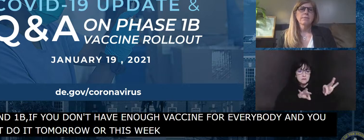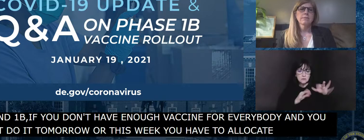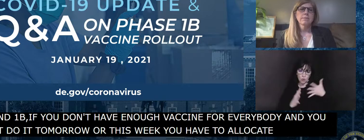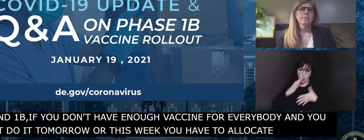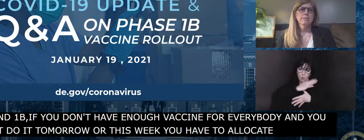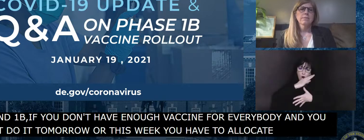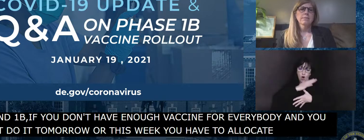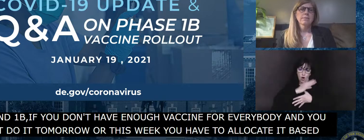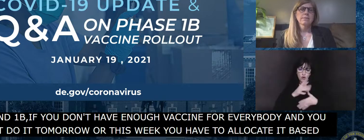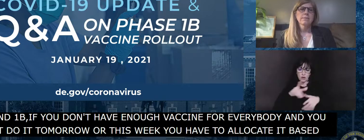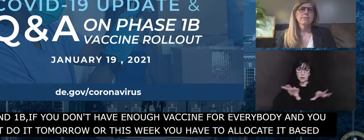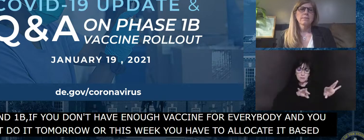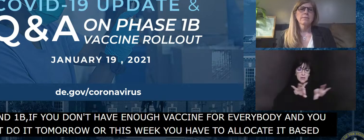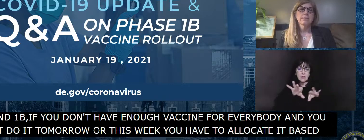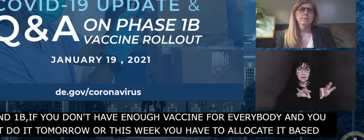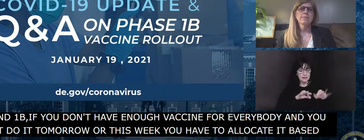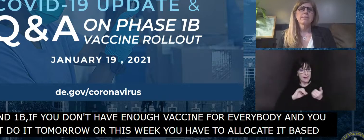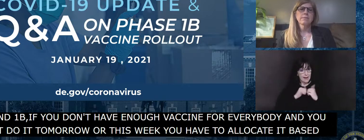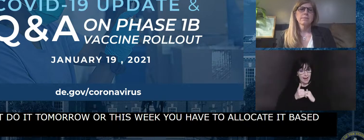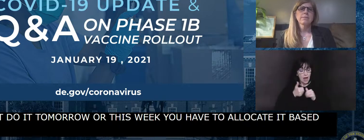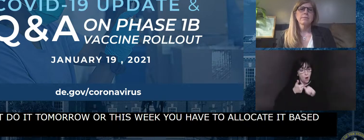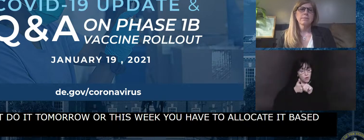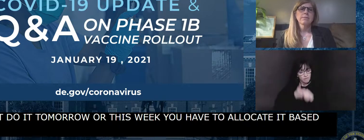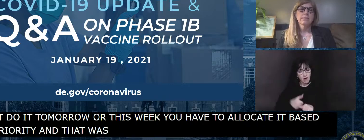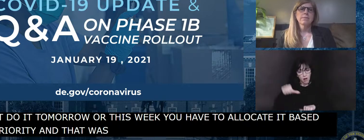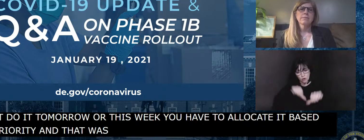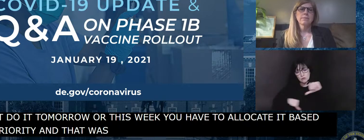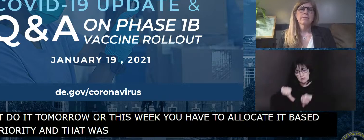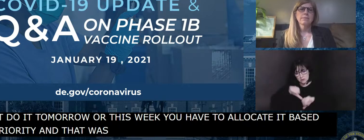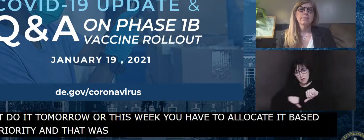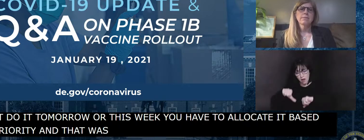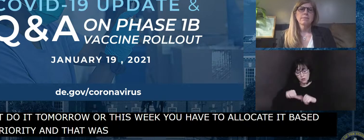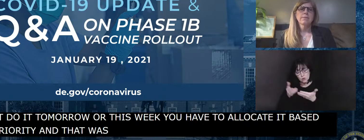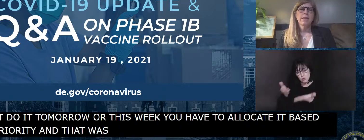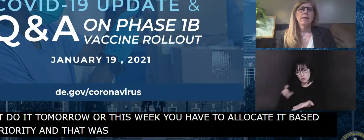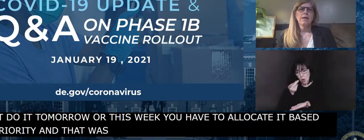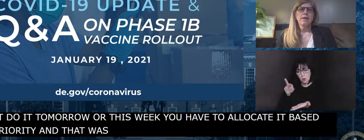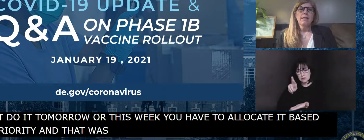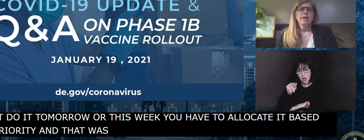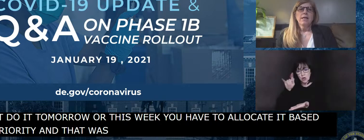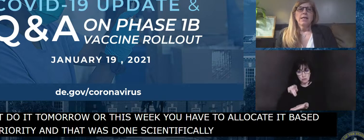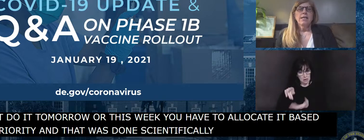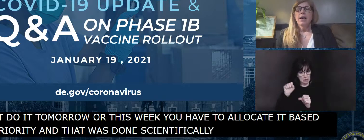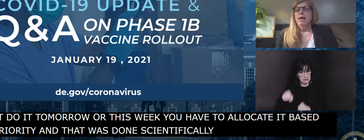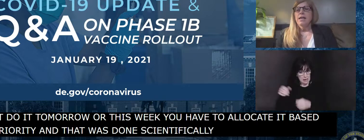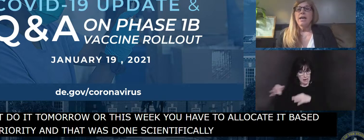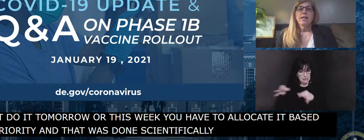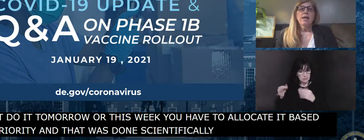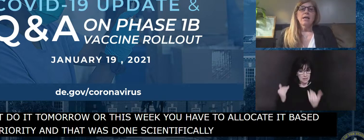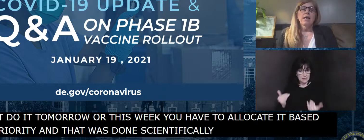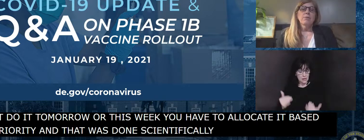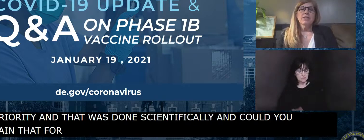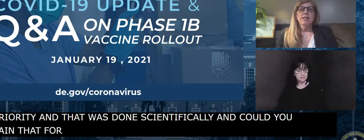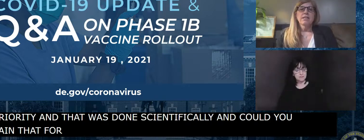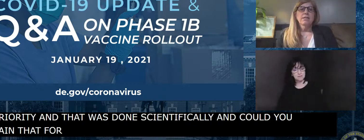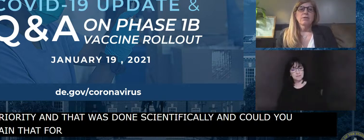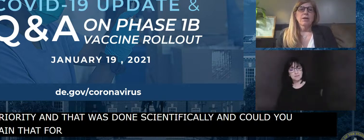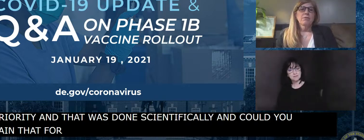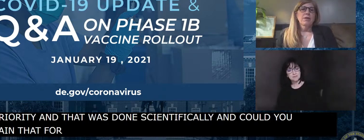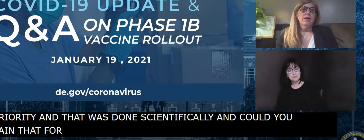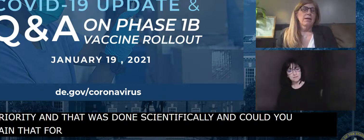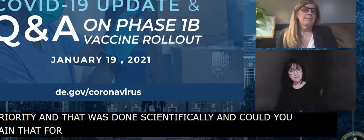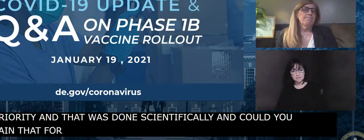that was done scientifically. And Dr. Rattay, could you explain that for us right now? Yeah, I can. And I will say this